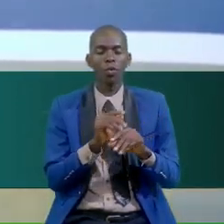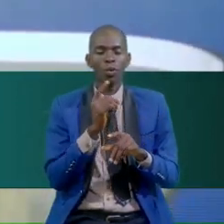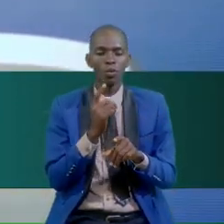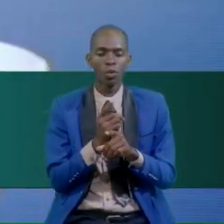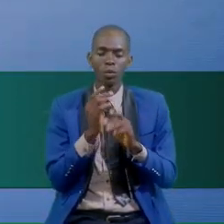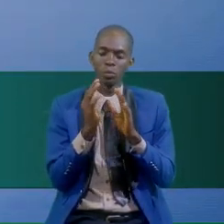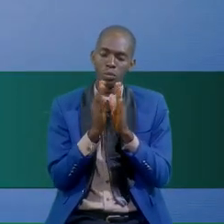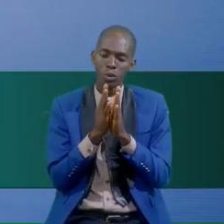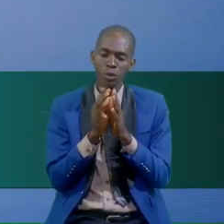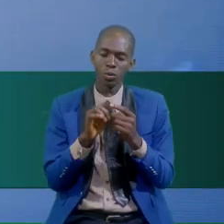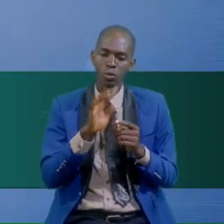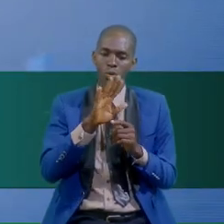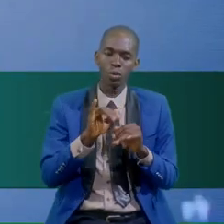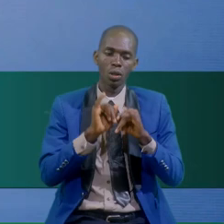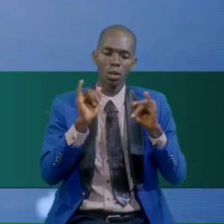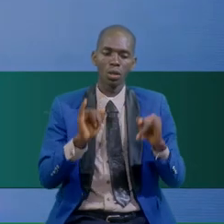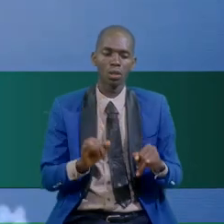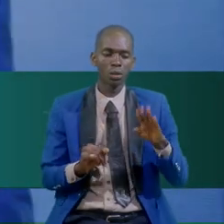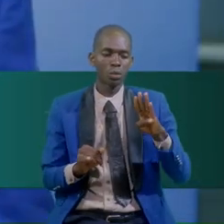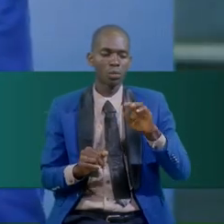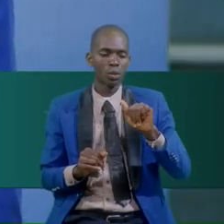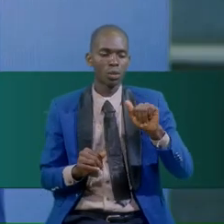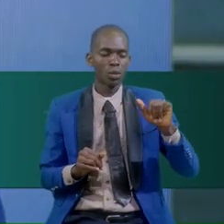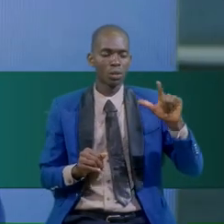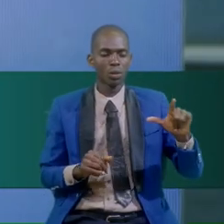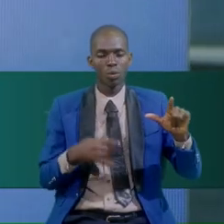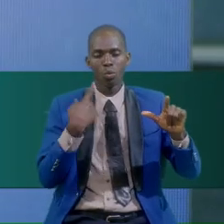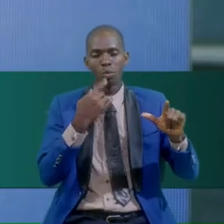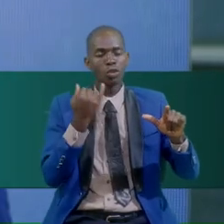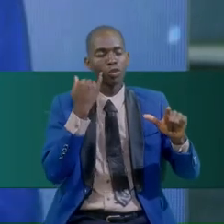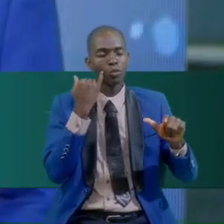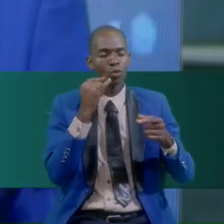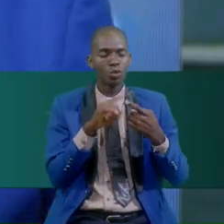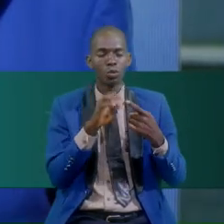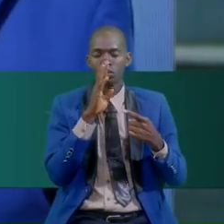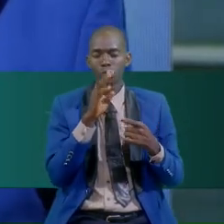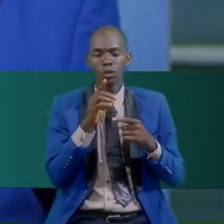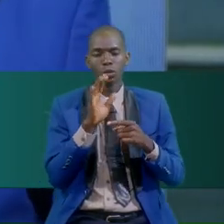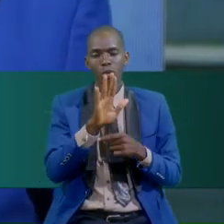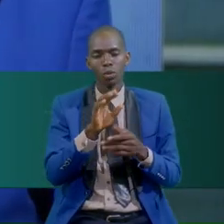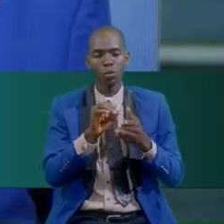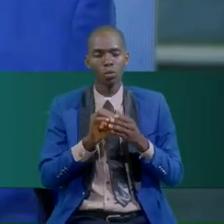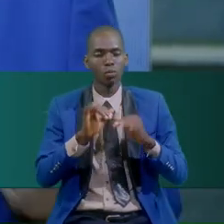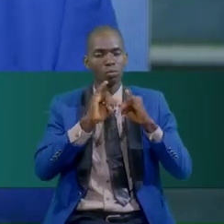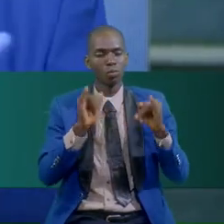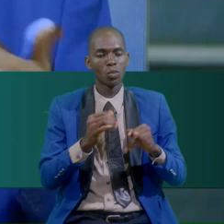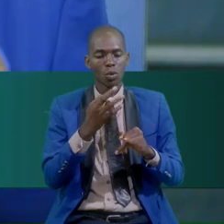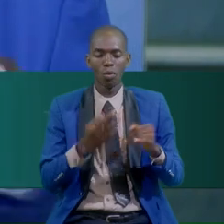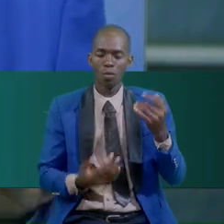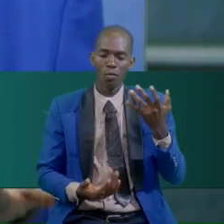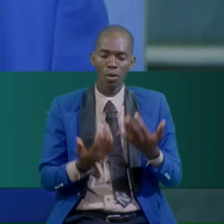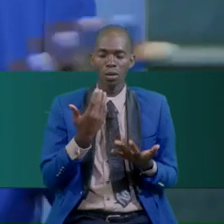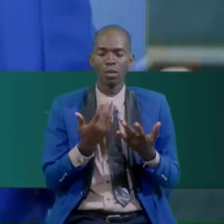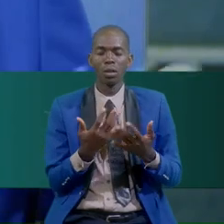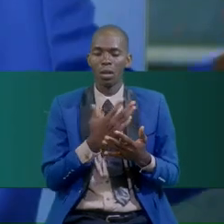be the God of fire. So pray to him according to his title, and then